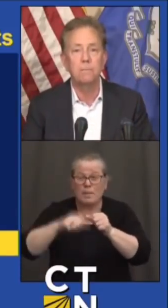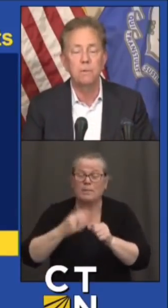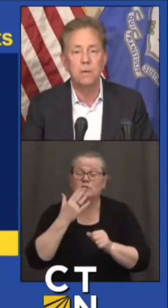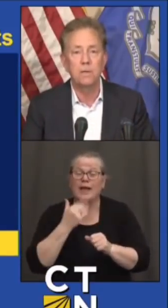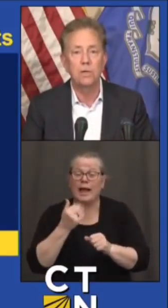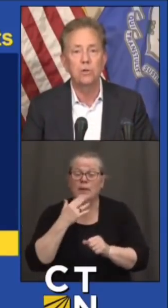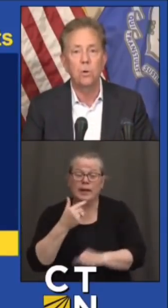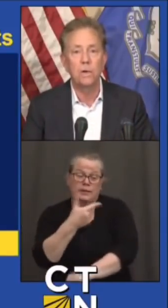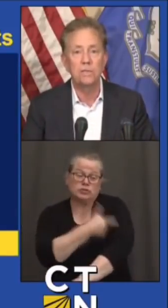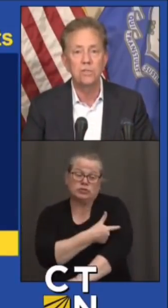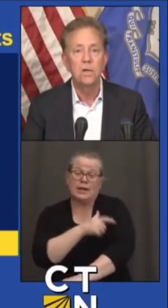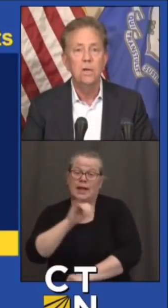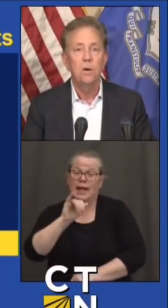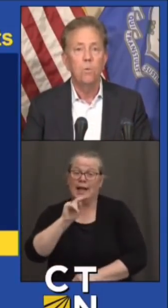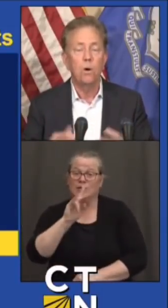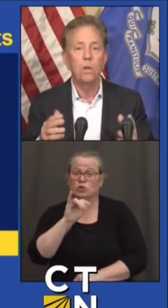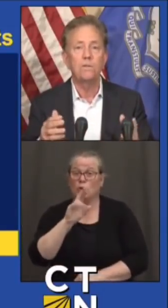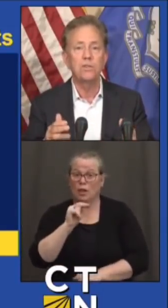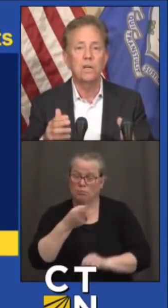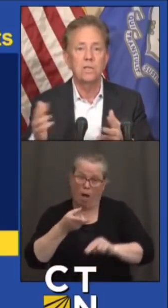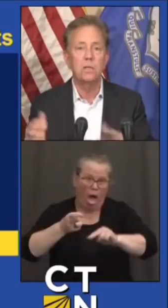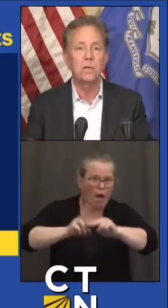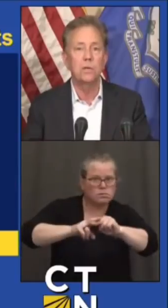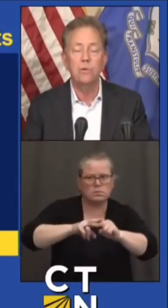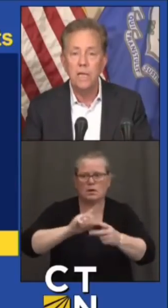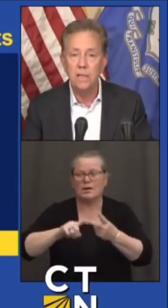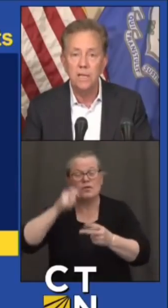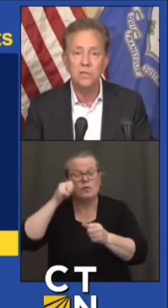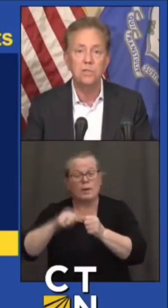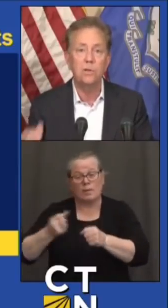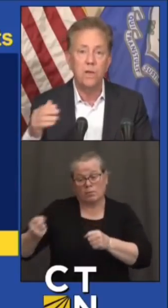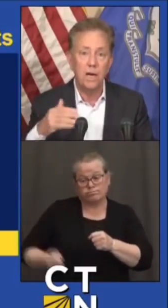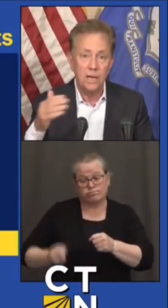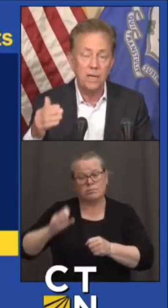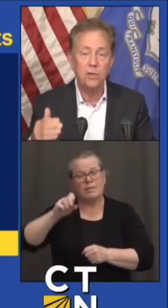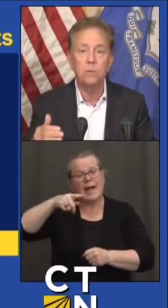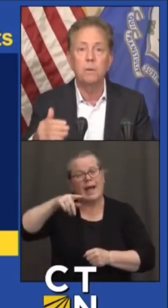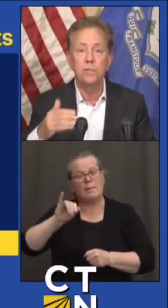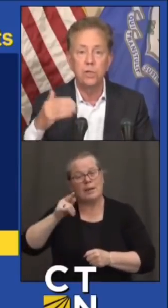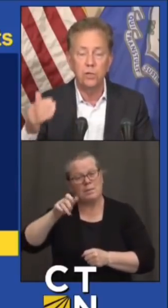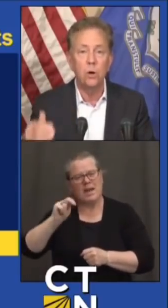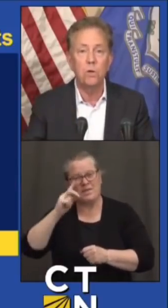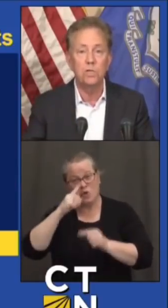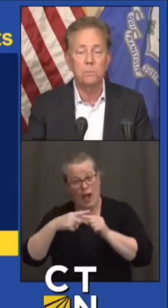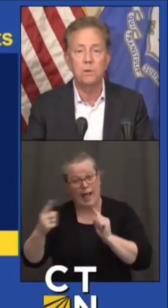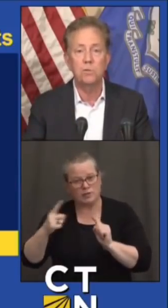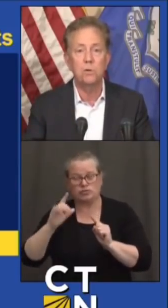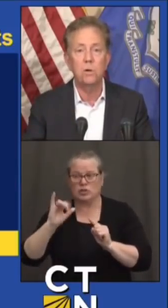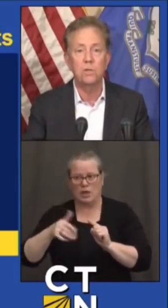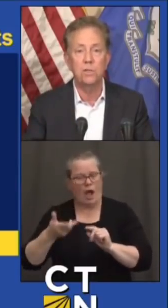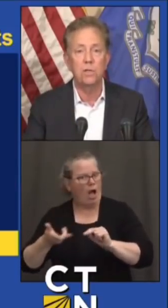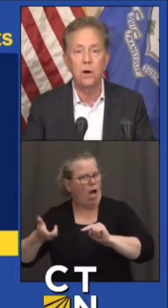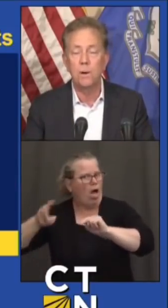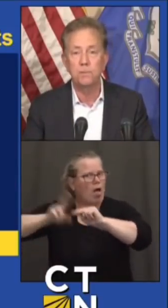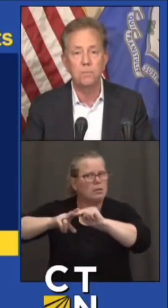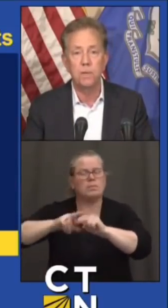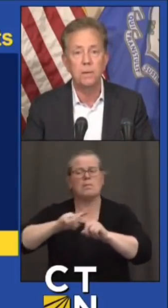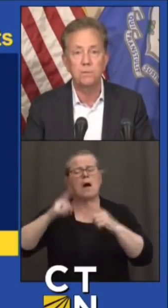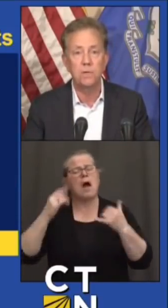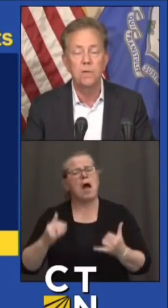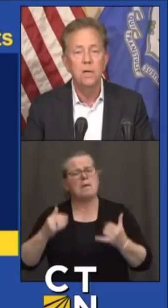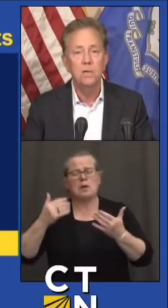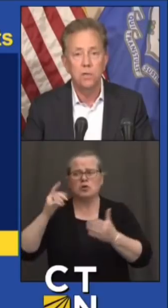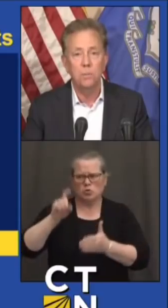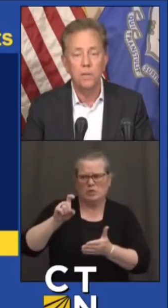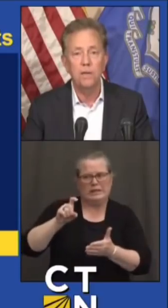was notorious, where all of a sudden you need this, you've got it into your budget, you know what it's supposed to cost, and go up